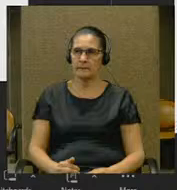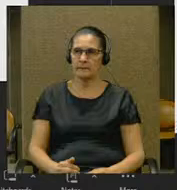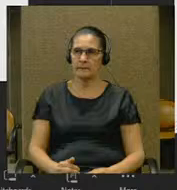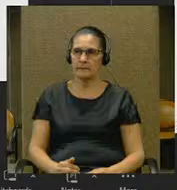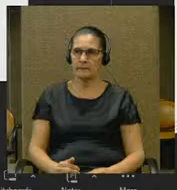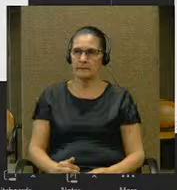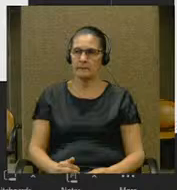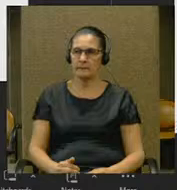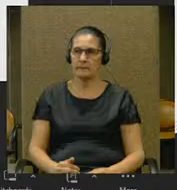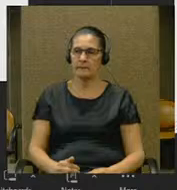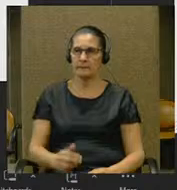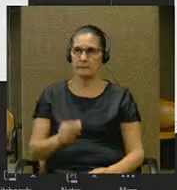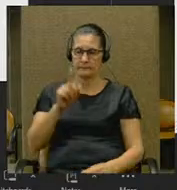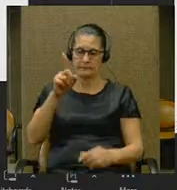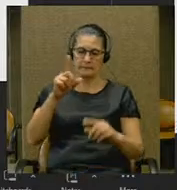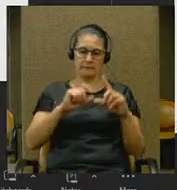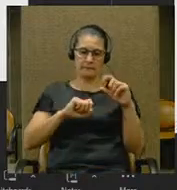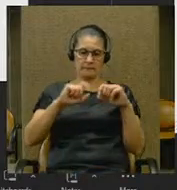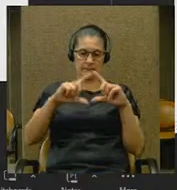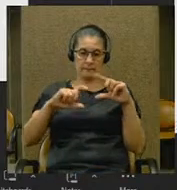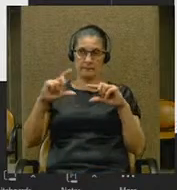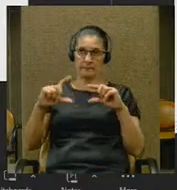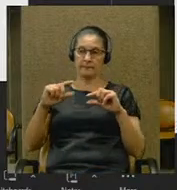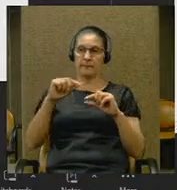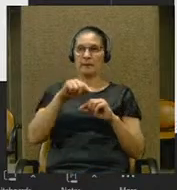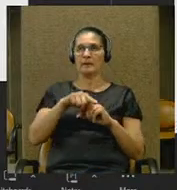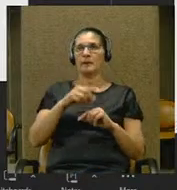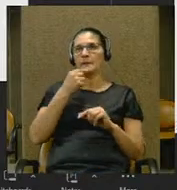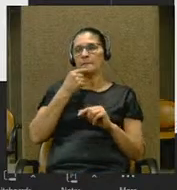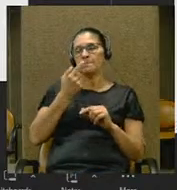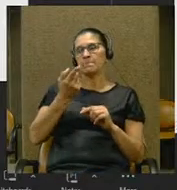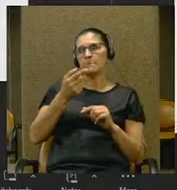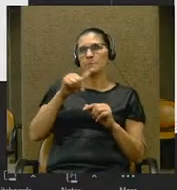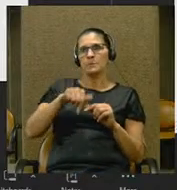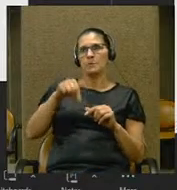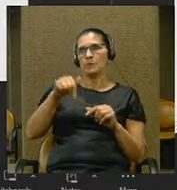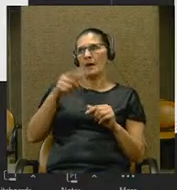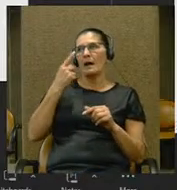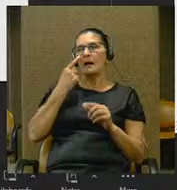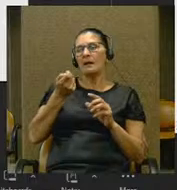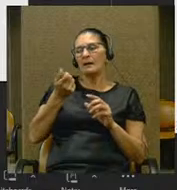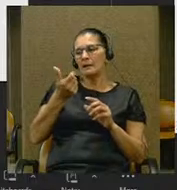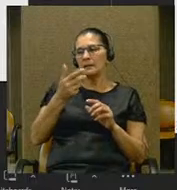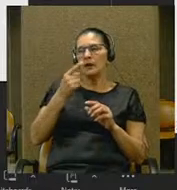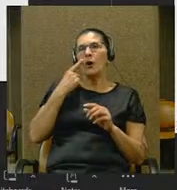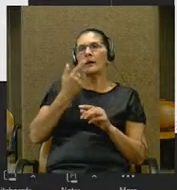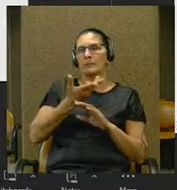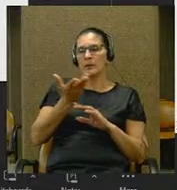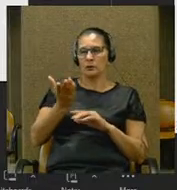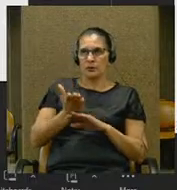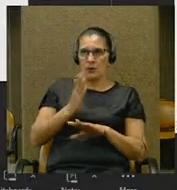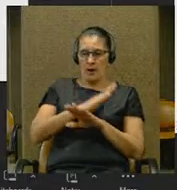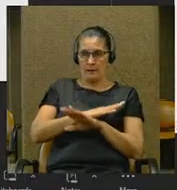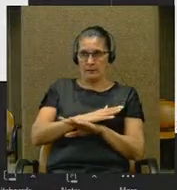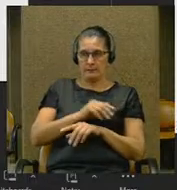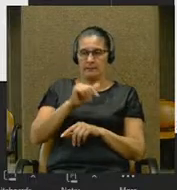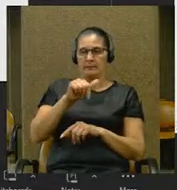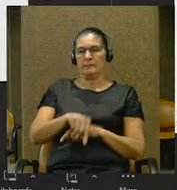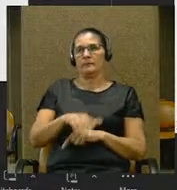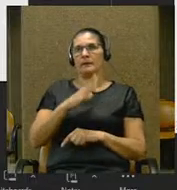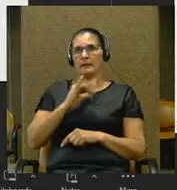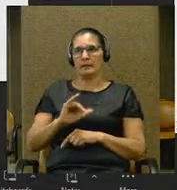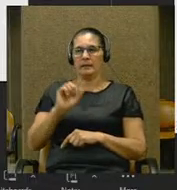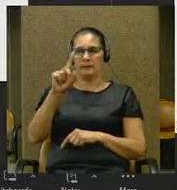graph here is similar to what Bo showed in terms of the experience that we've had in British Columbia. As you can